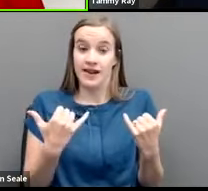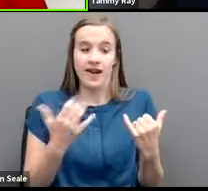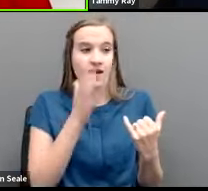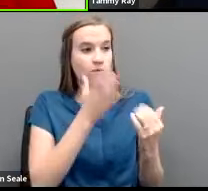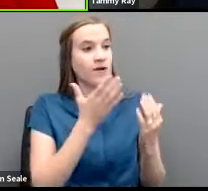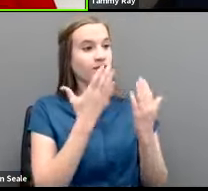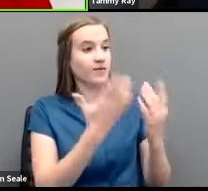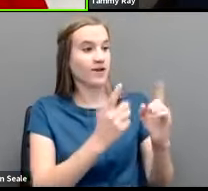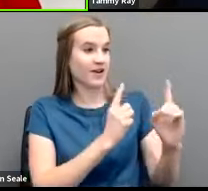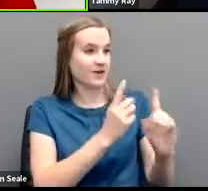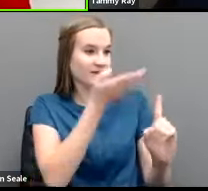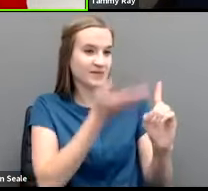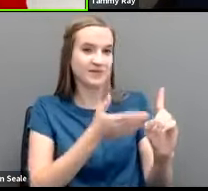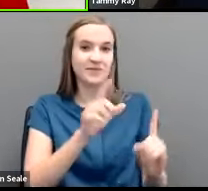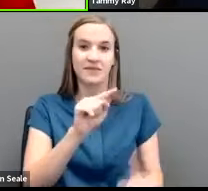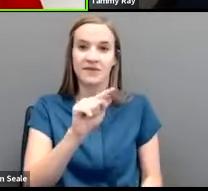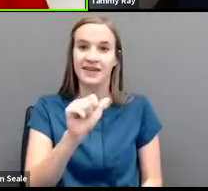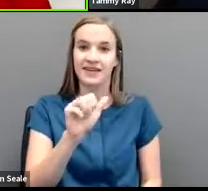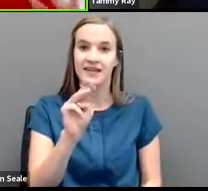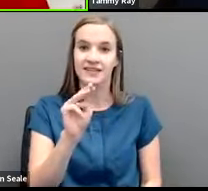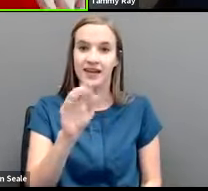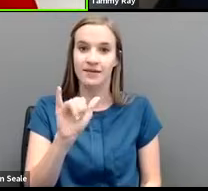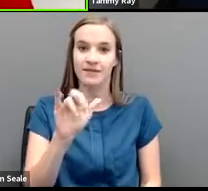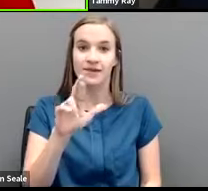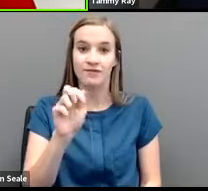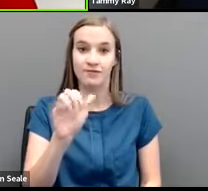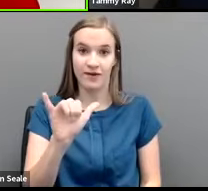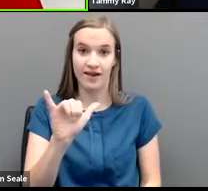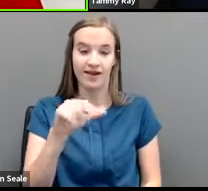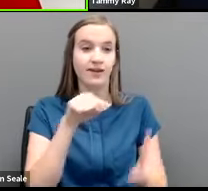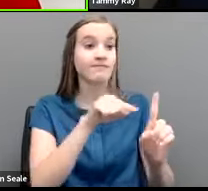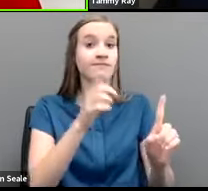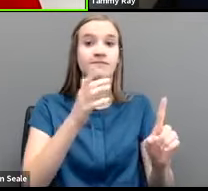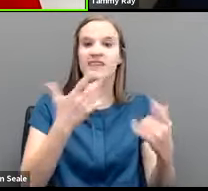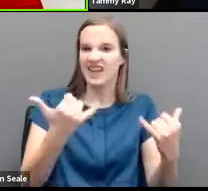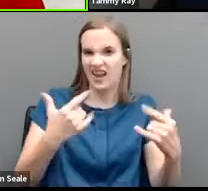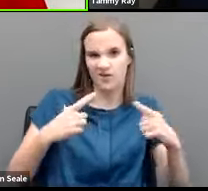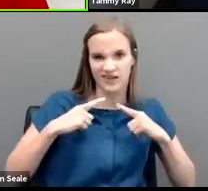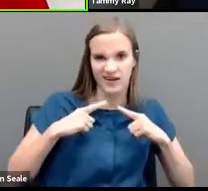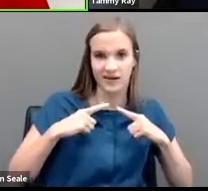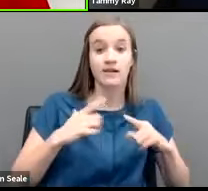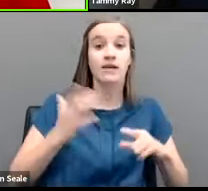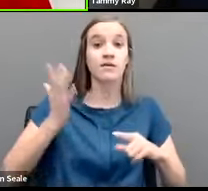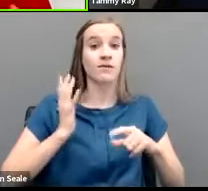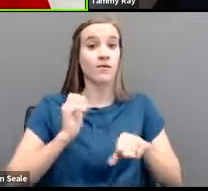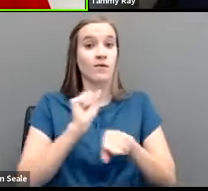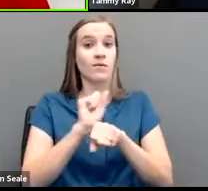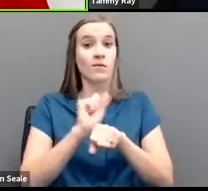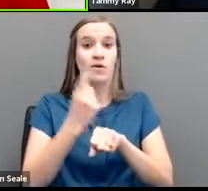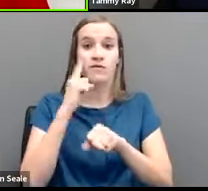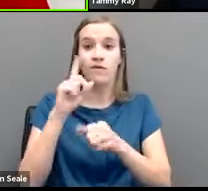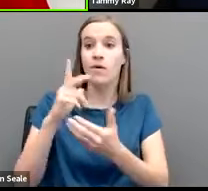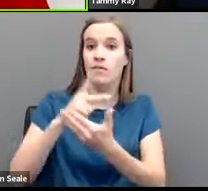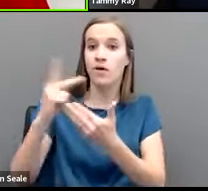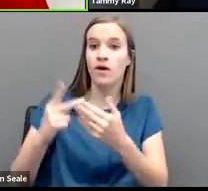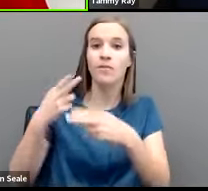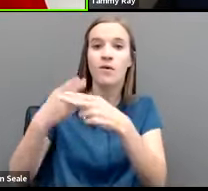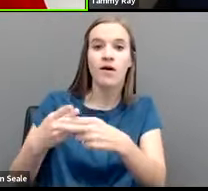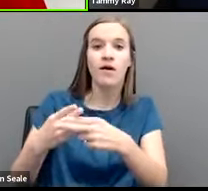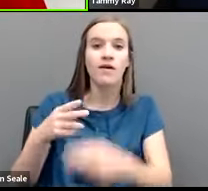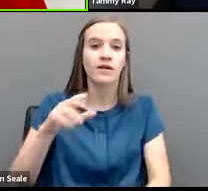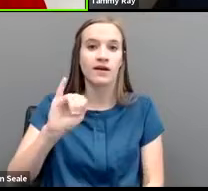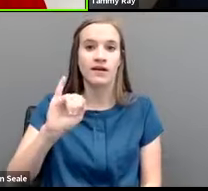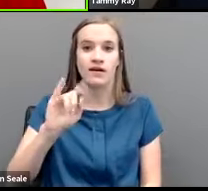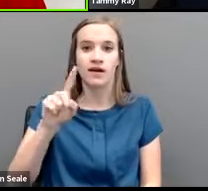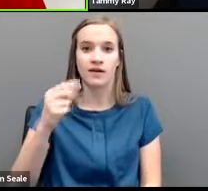Tammy Ray, and she worked on a program called Idaho Home Choice. And we're going to get to that in just a minute,